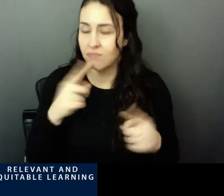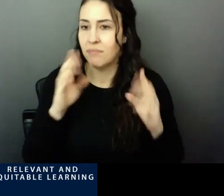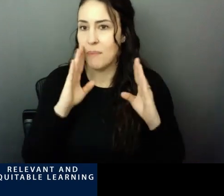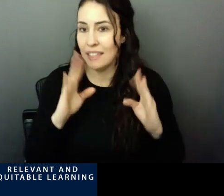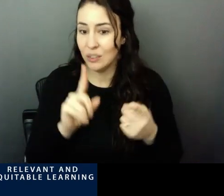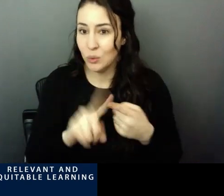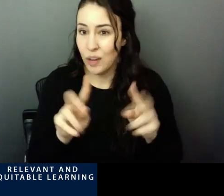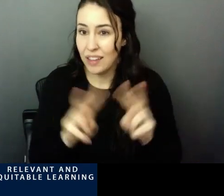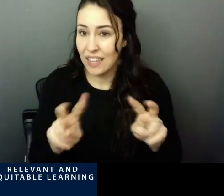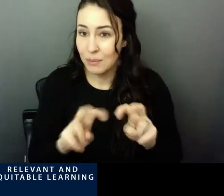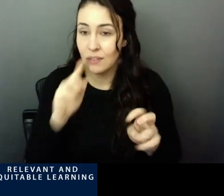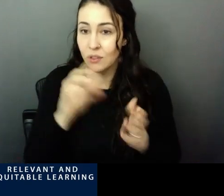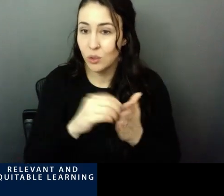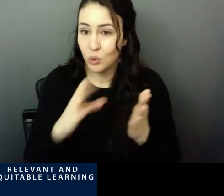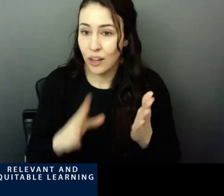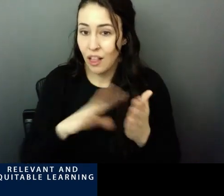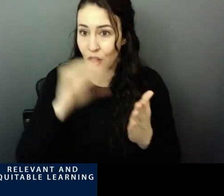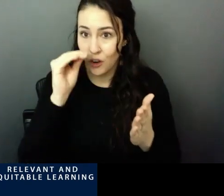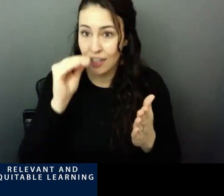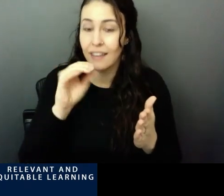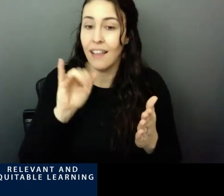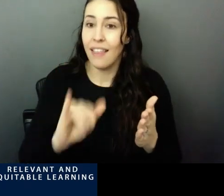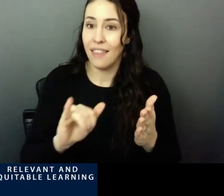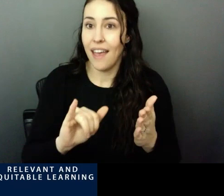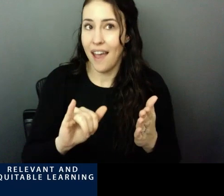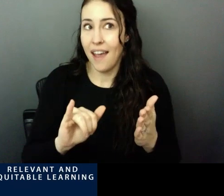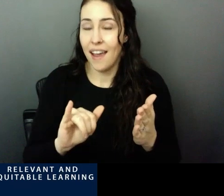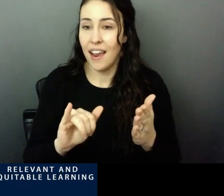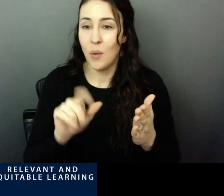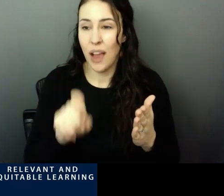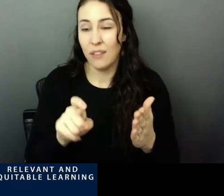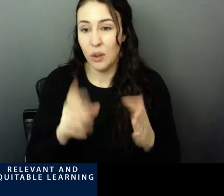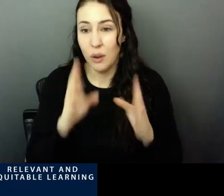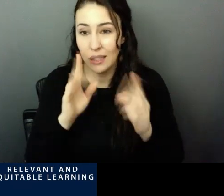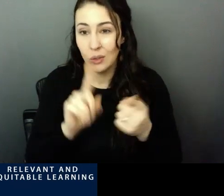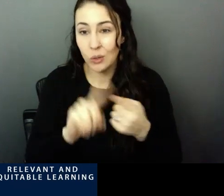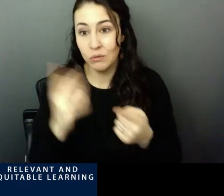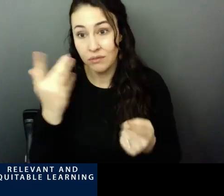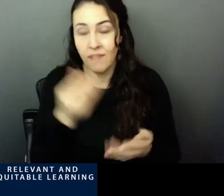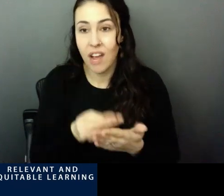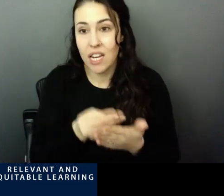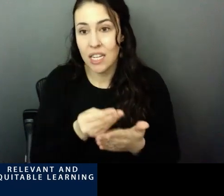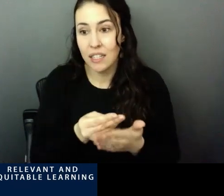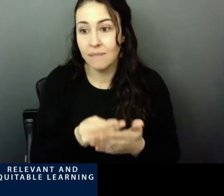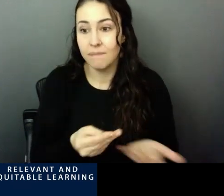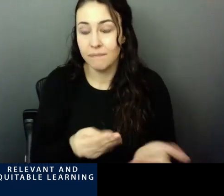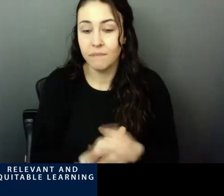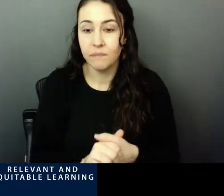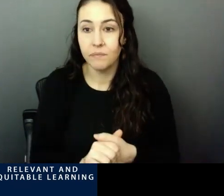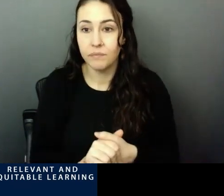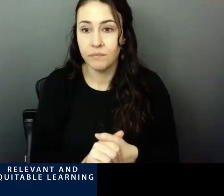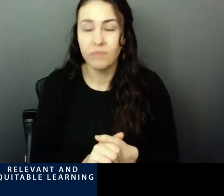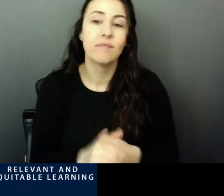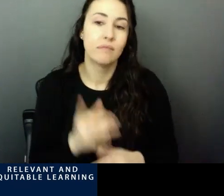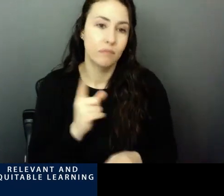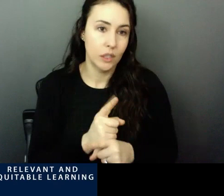that becomes a thing we have to reckon with because of funding. Correct. I think it goes